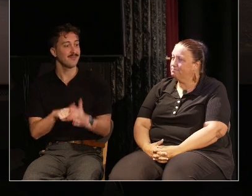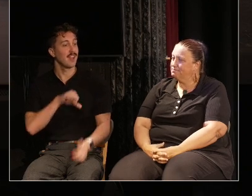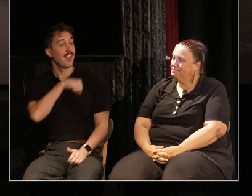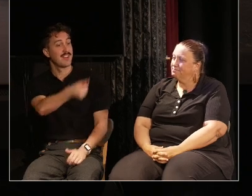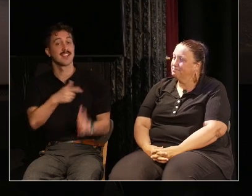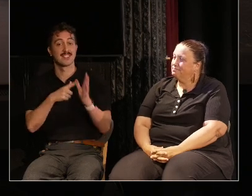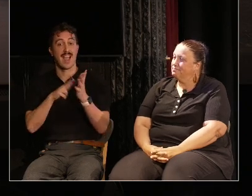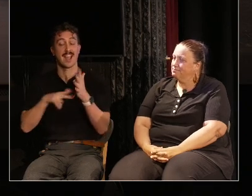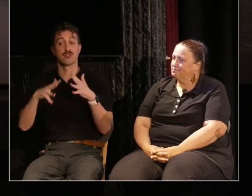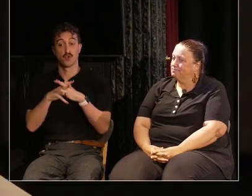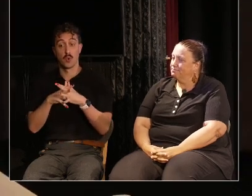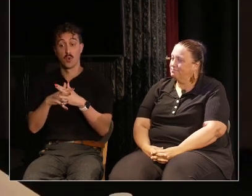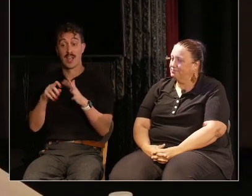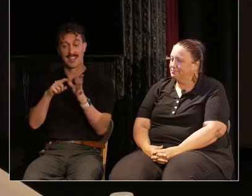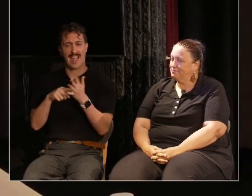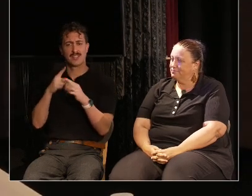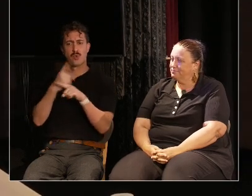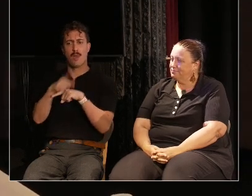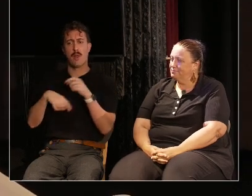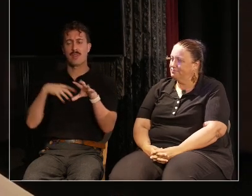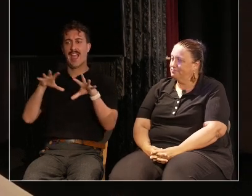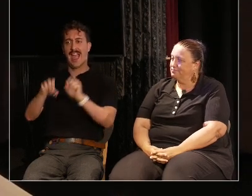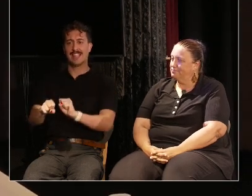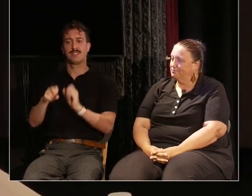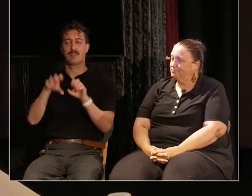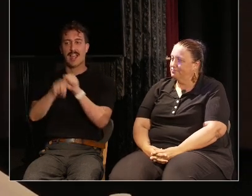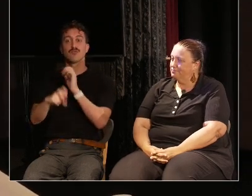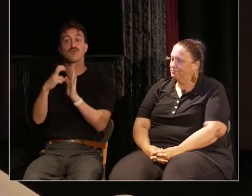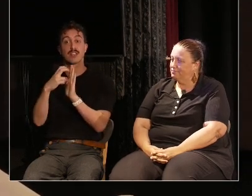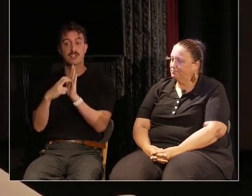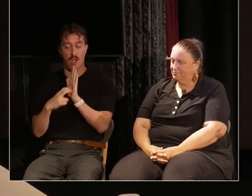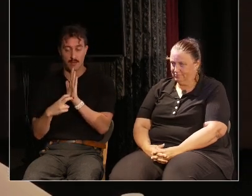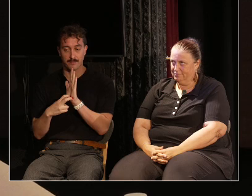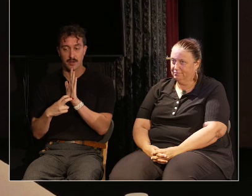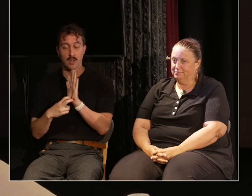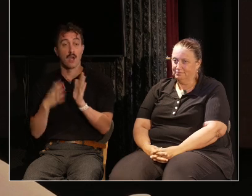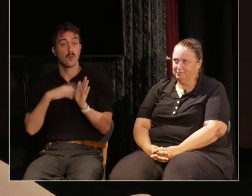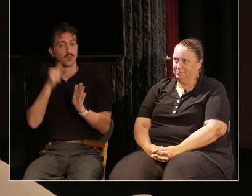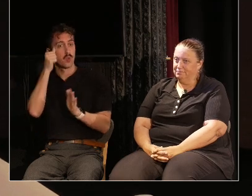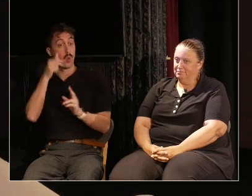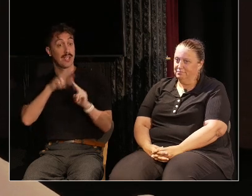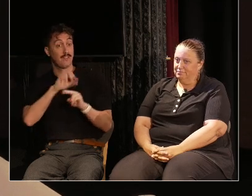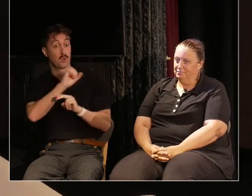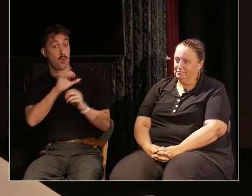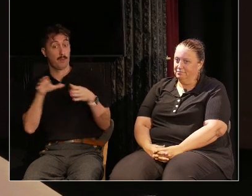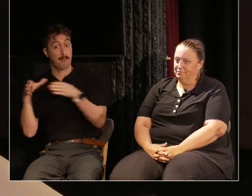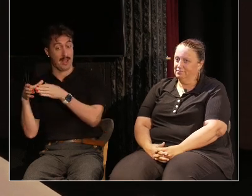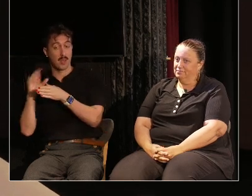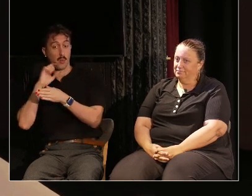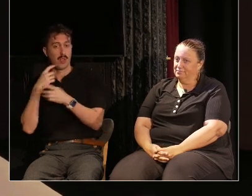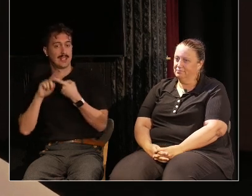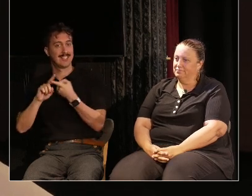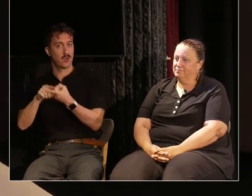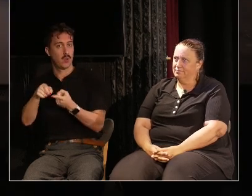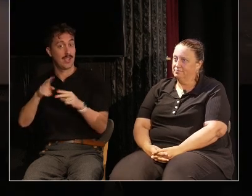Andrew, Kate just mentioned the hate register. We'd love to know whether the coalition will continue with that if